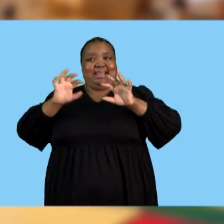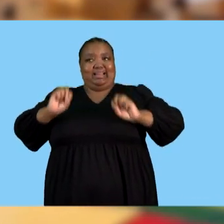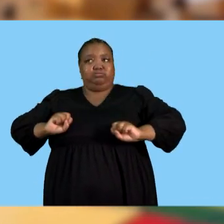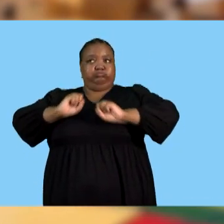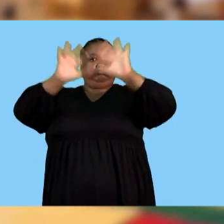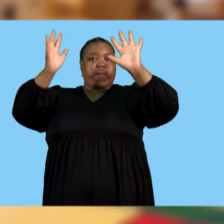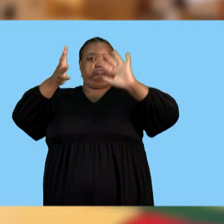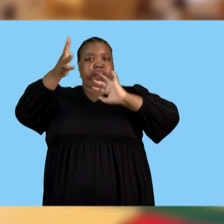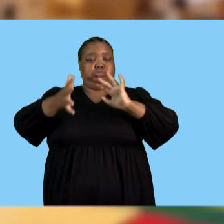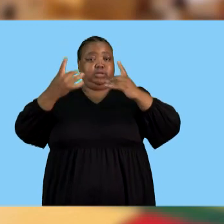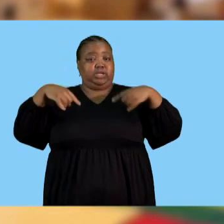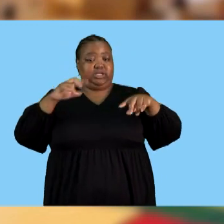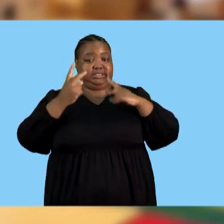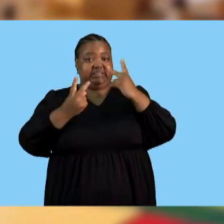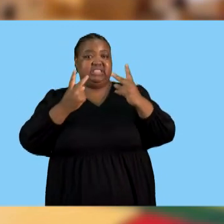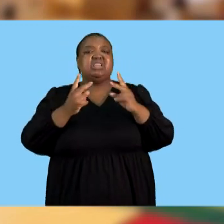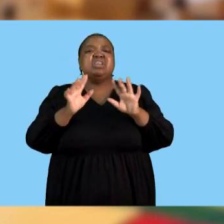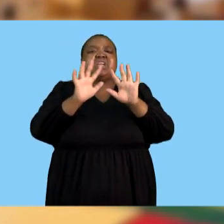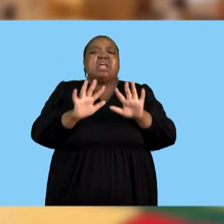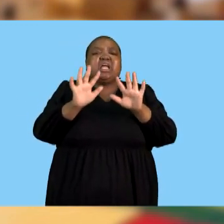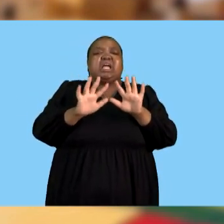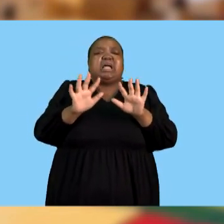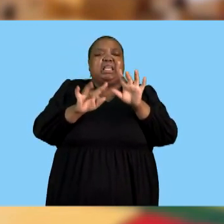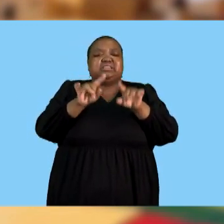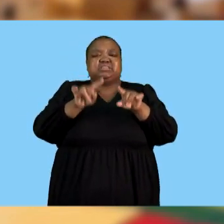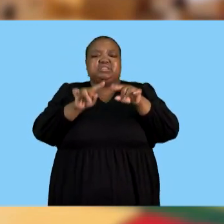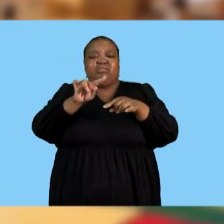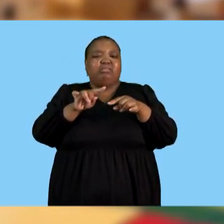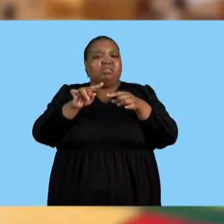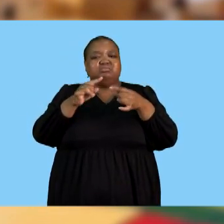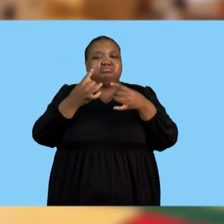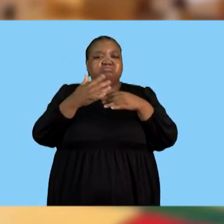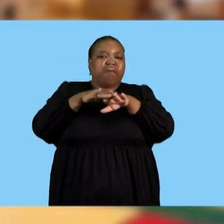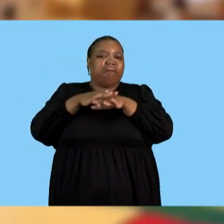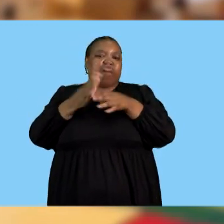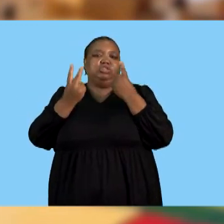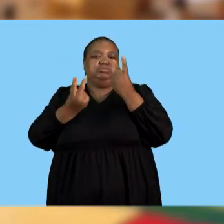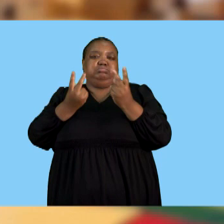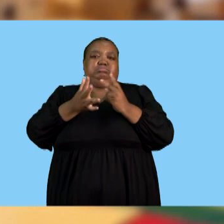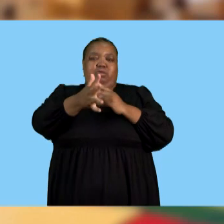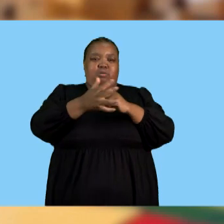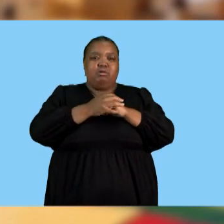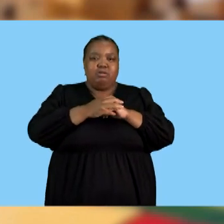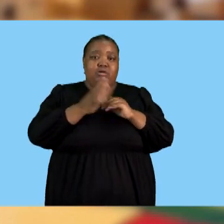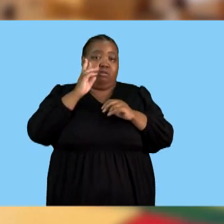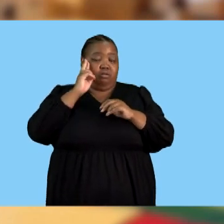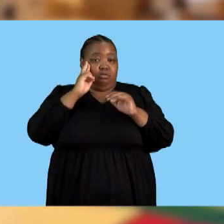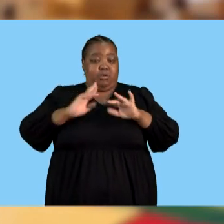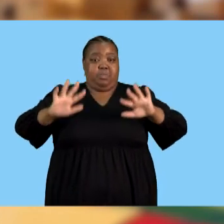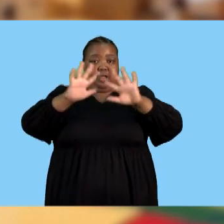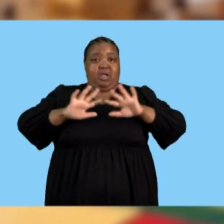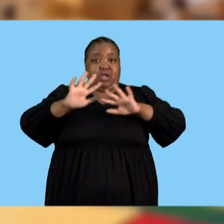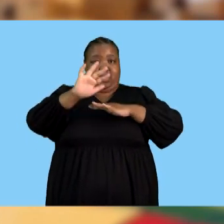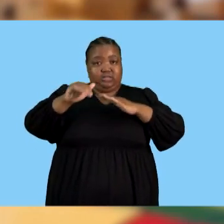of the colors, and what we are going to be seeing here, it is basically the combination of all those different colors that we are seeing there. And